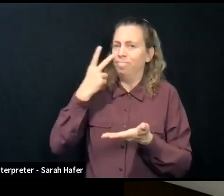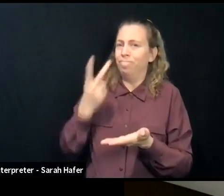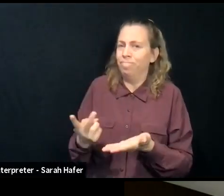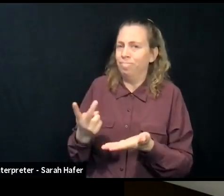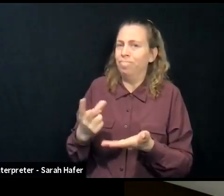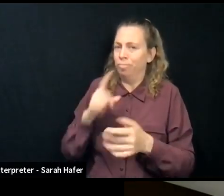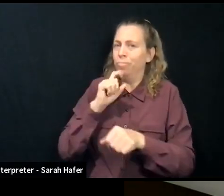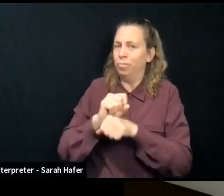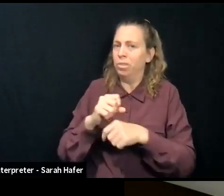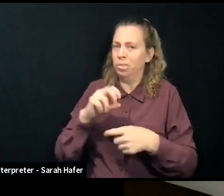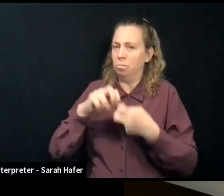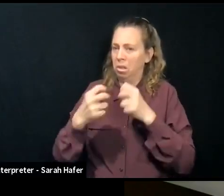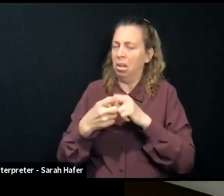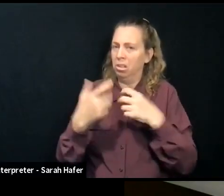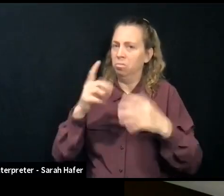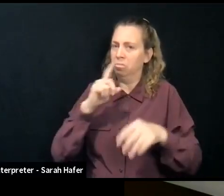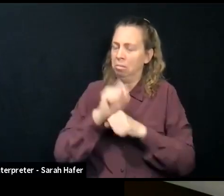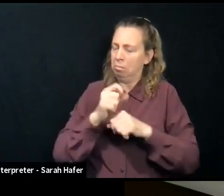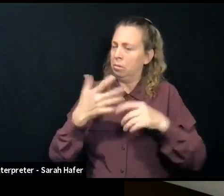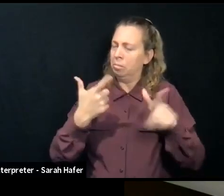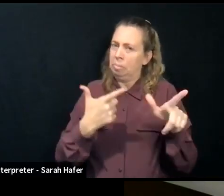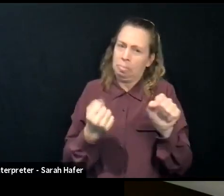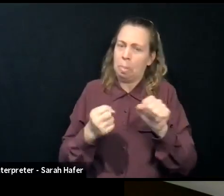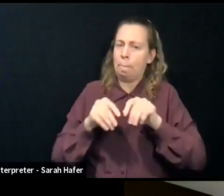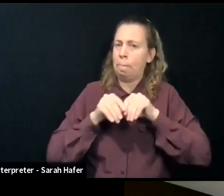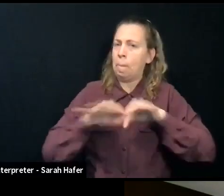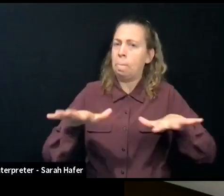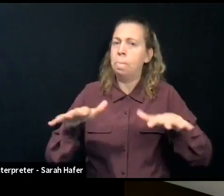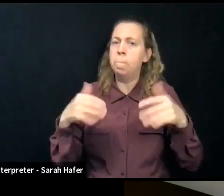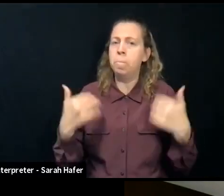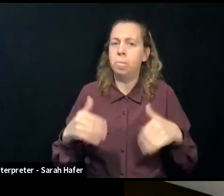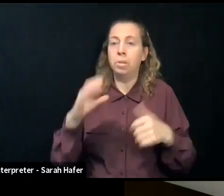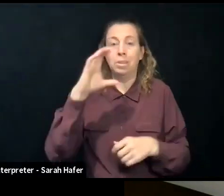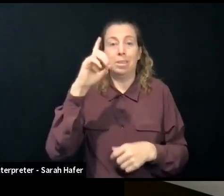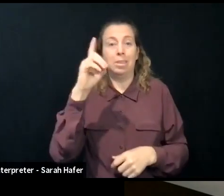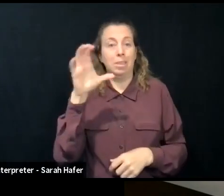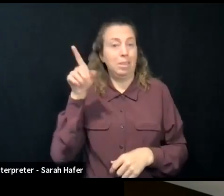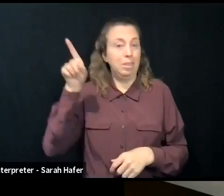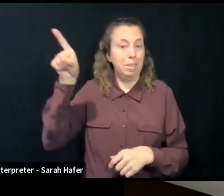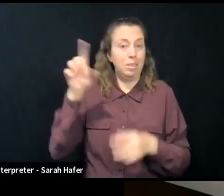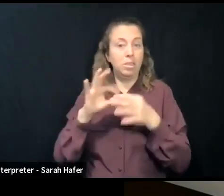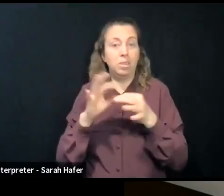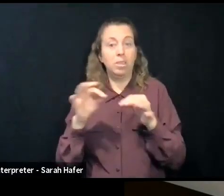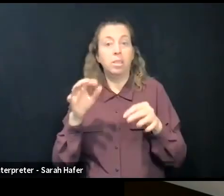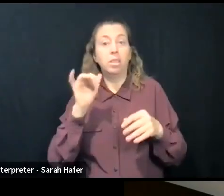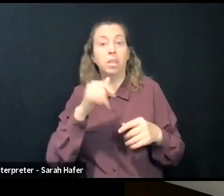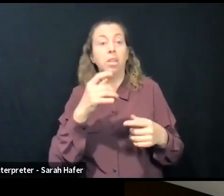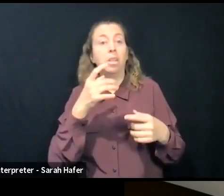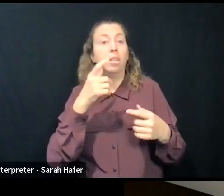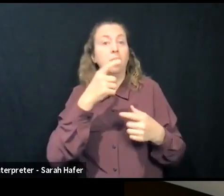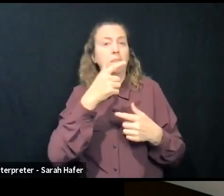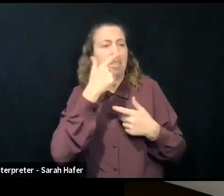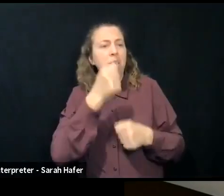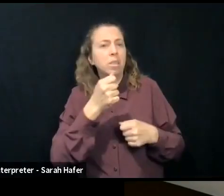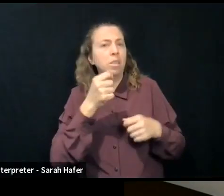The CDC defines a variant of interest as a variant with specific genetic markers that have been associated